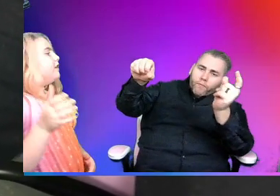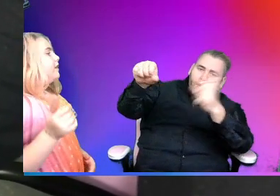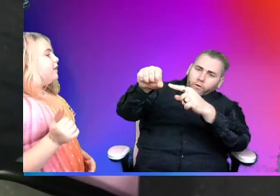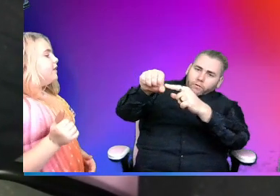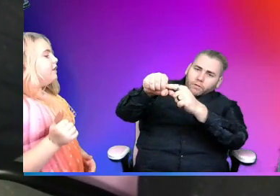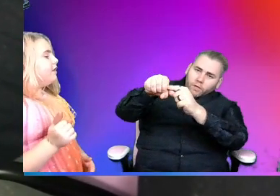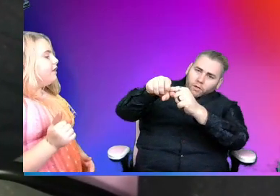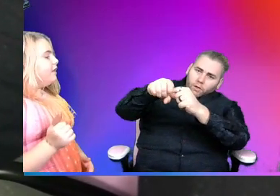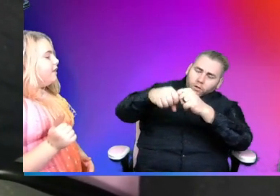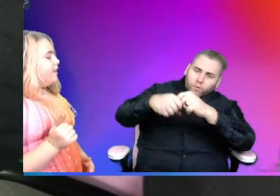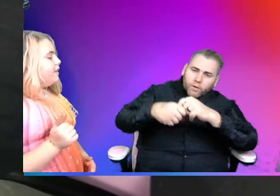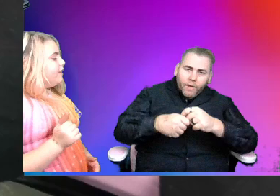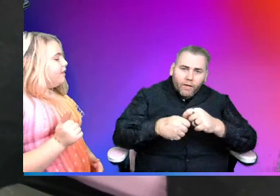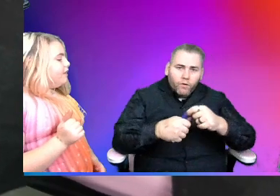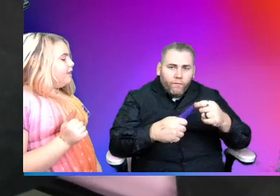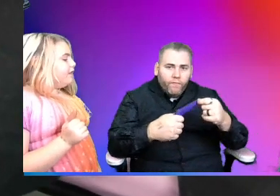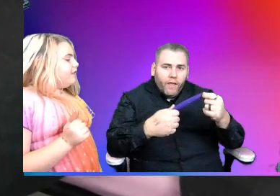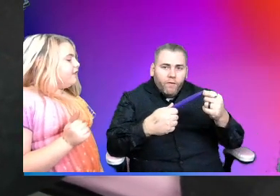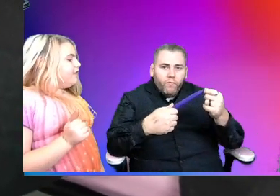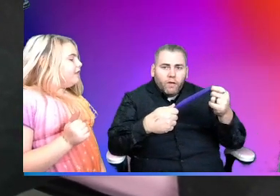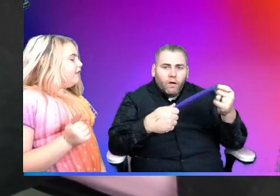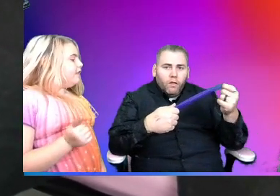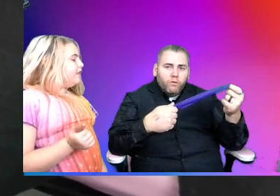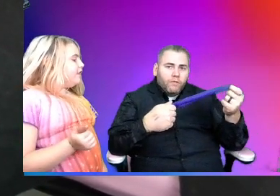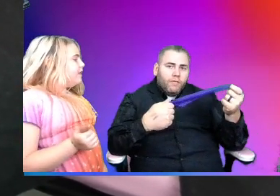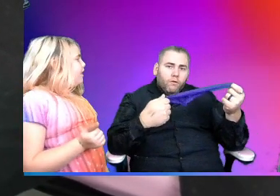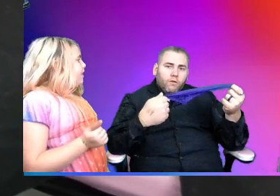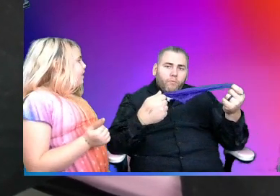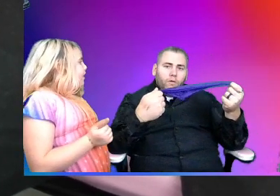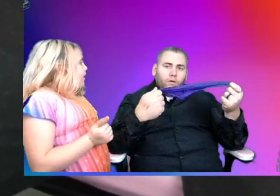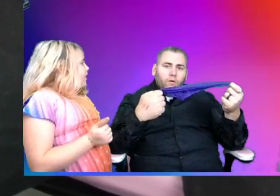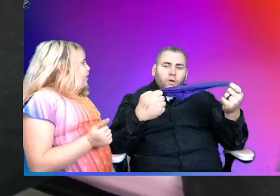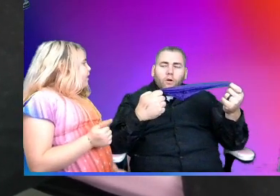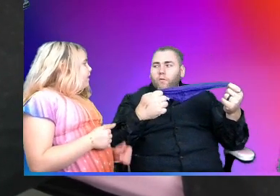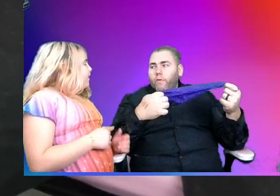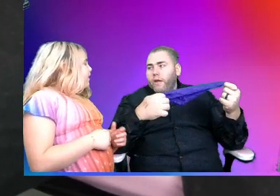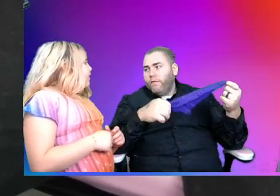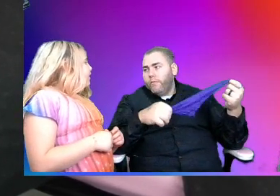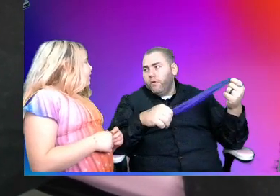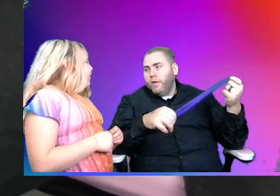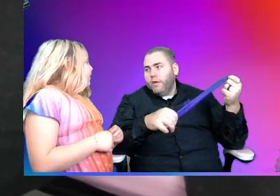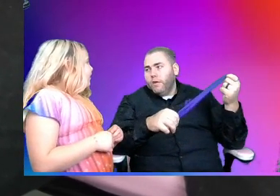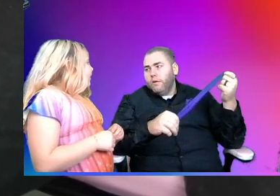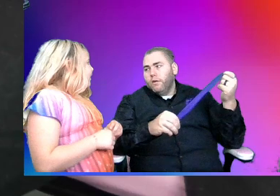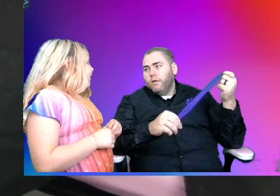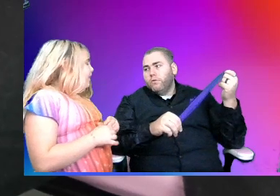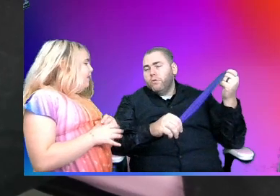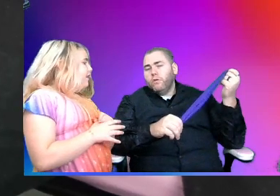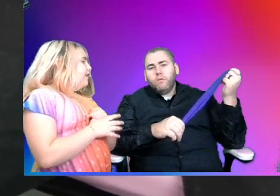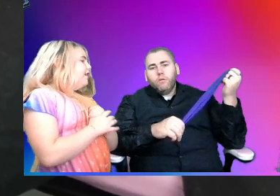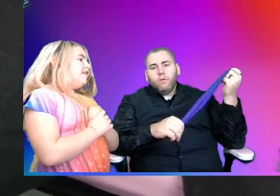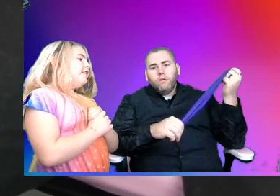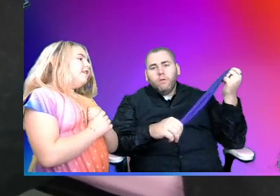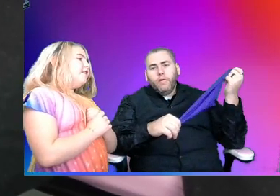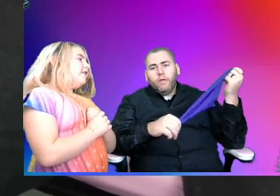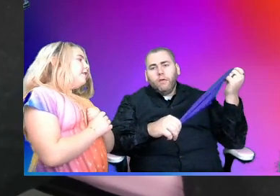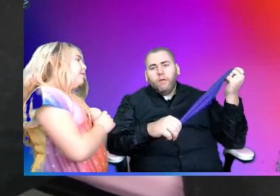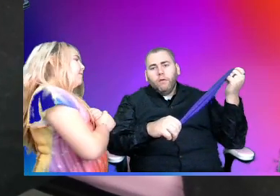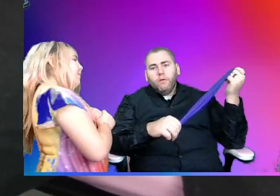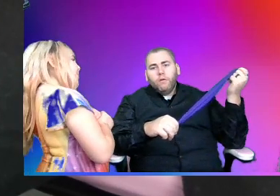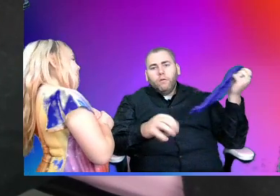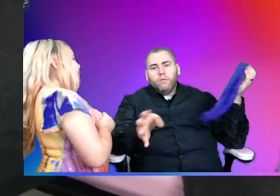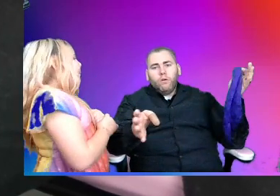snap your fingers, you can make your favorite color silk appear right from your hand. Just